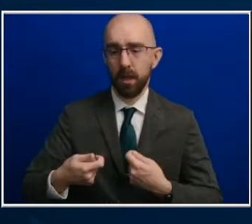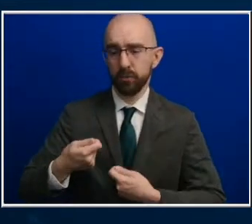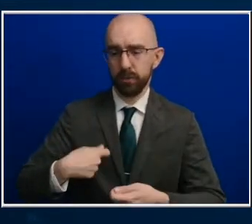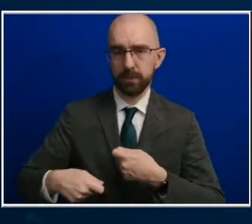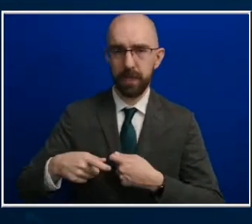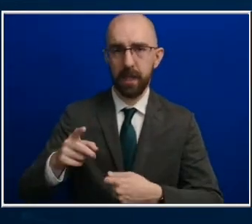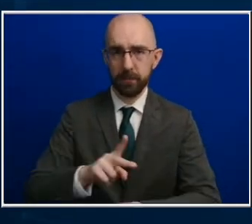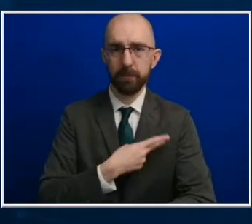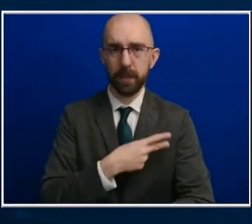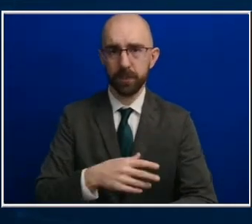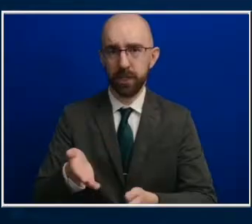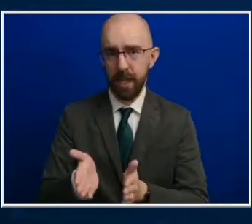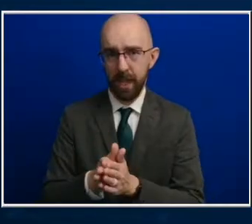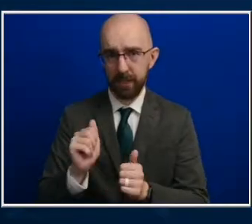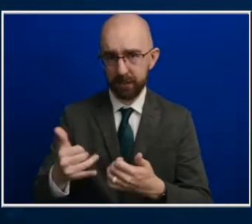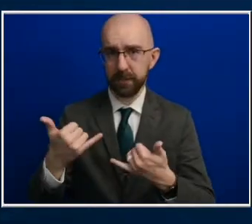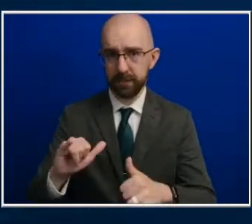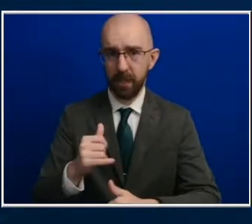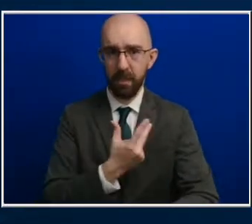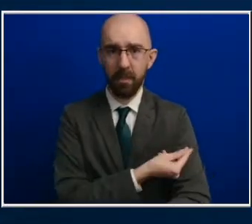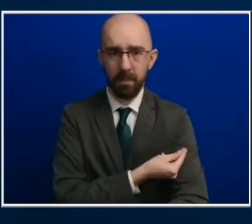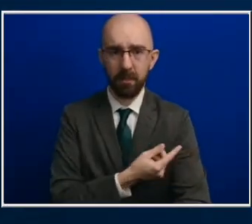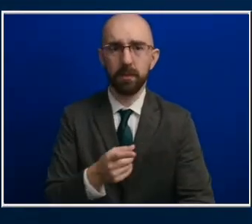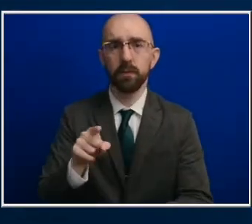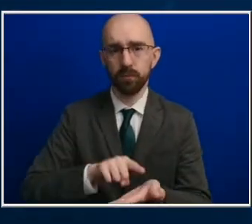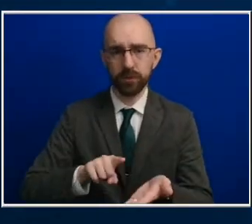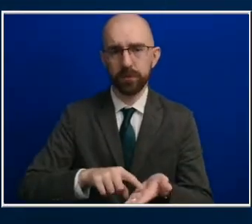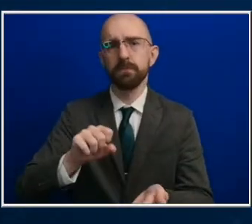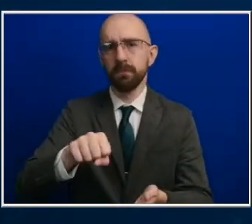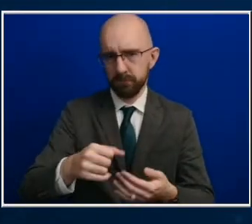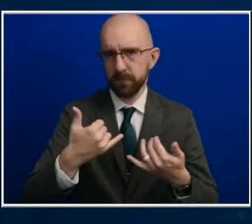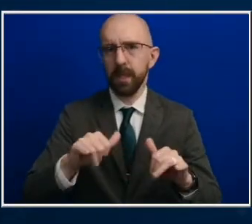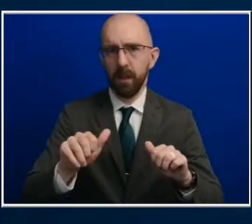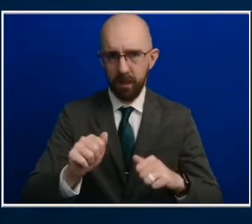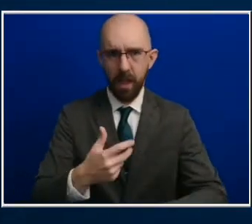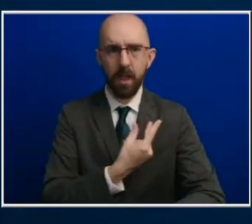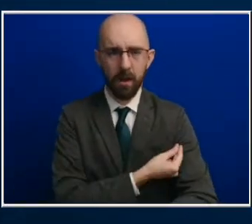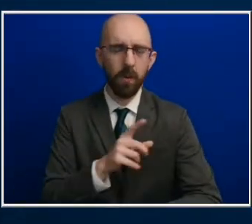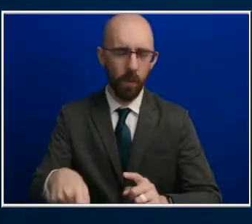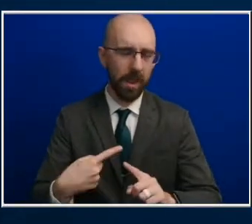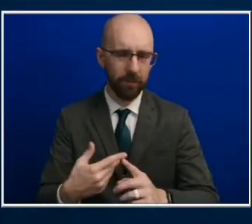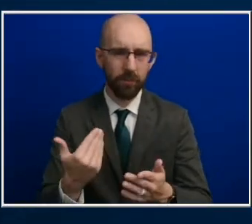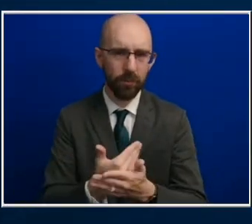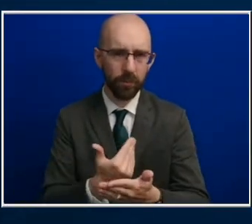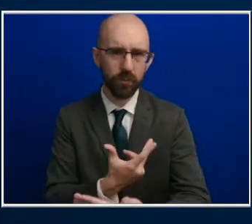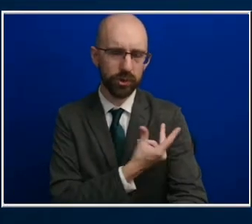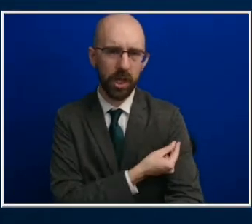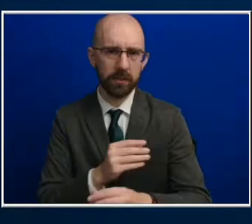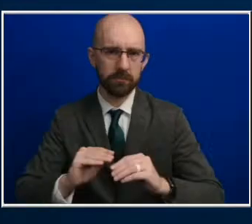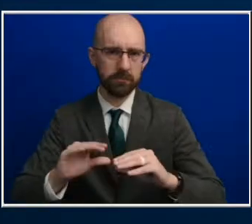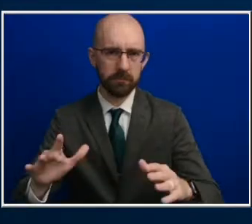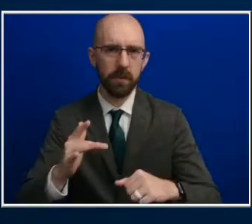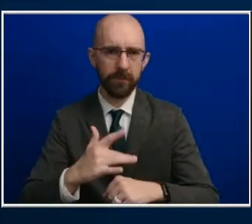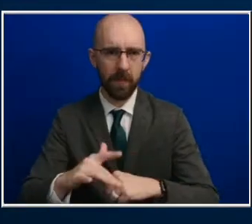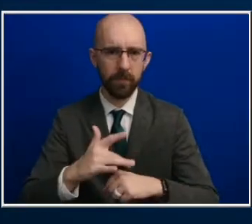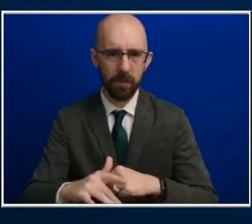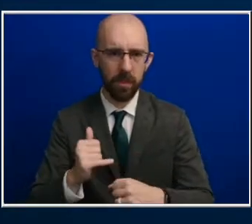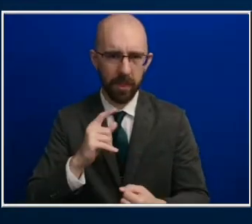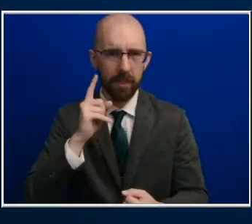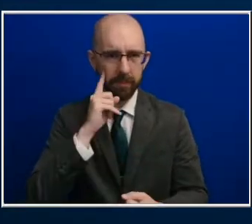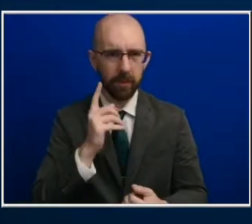they still get it? And we researched, yeah, they can still get it. I mean, they could once the new shots and the shots are available again. I think that'll be the